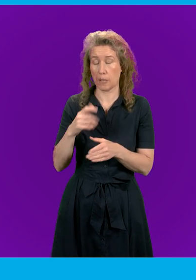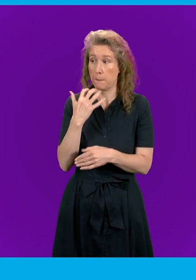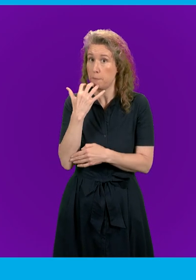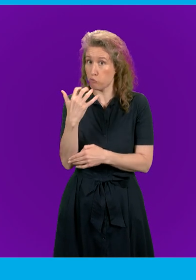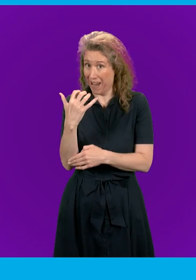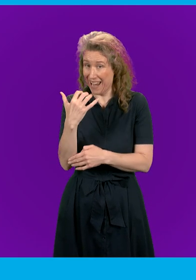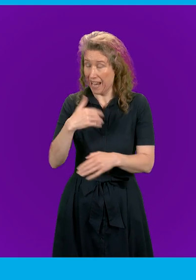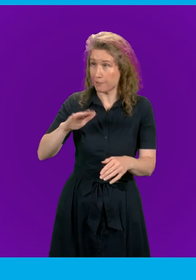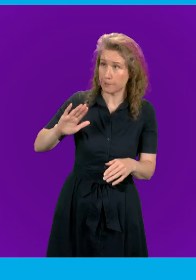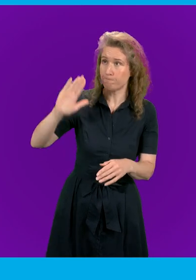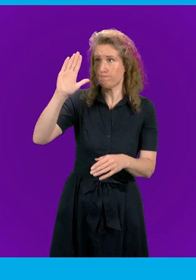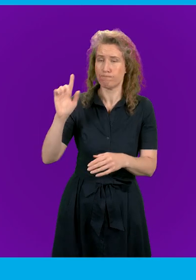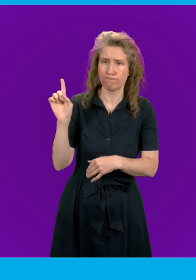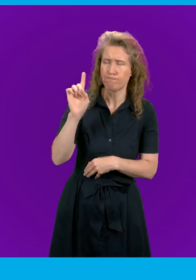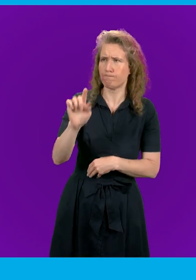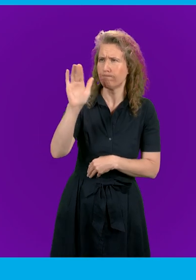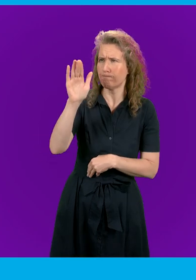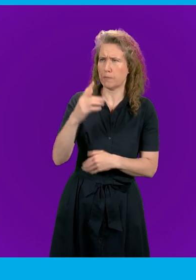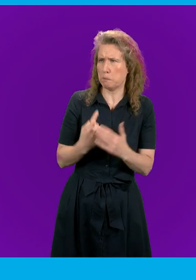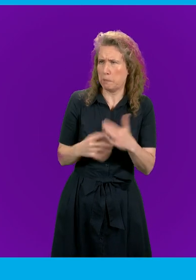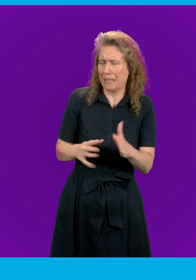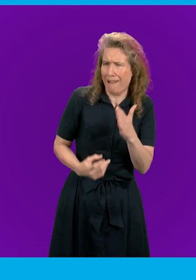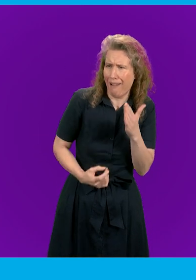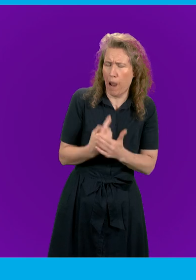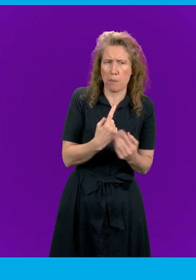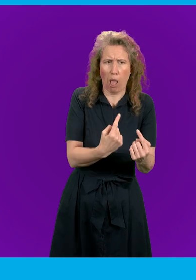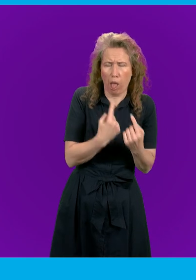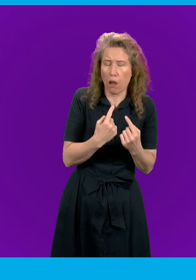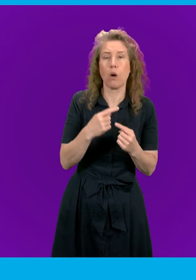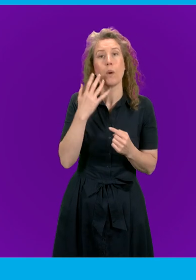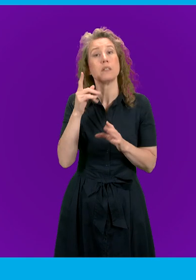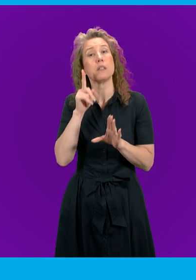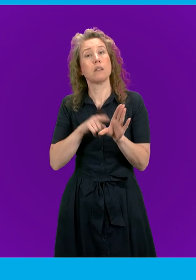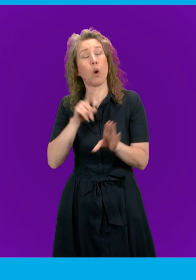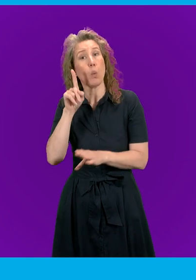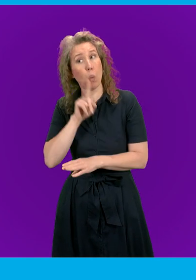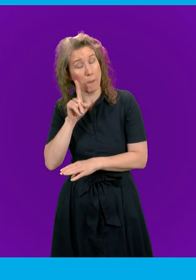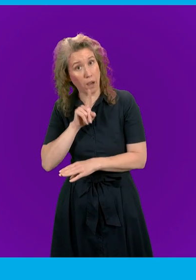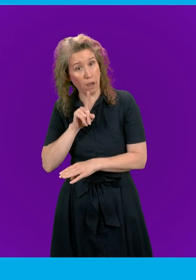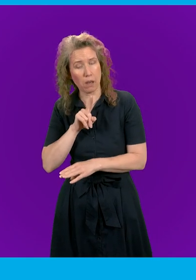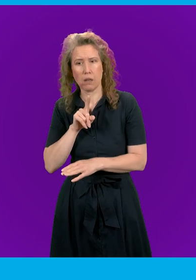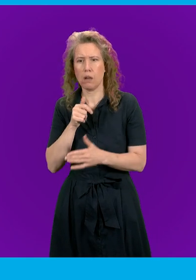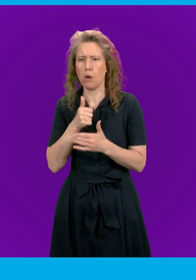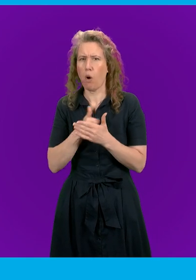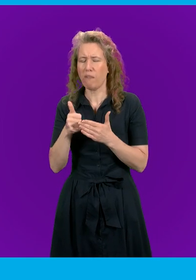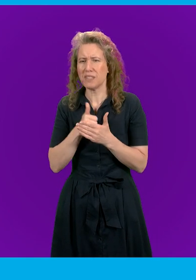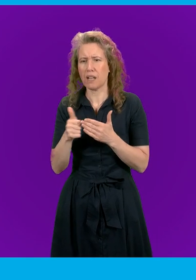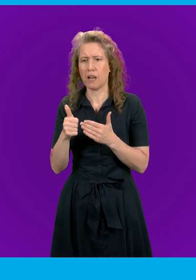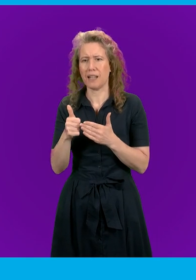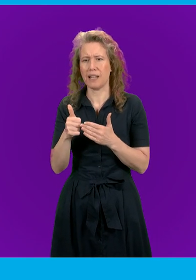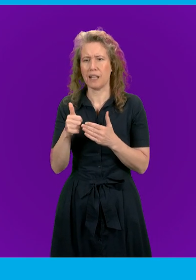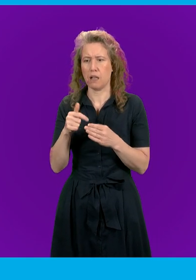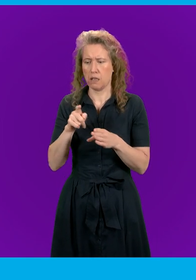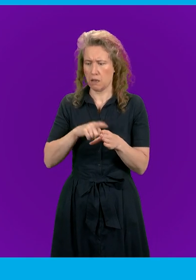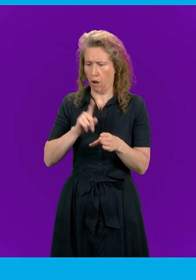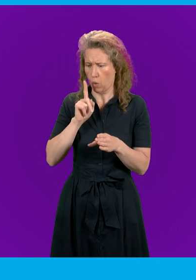enough to come forward, when it is a young woman, often it's the young woman who